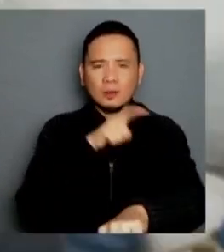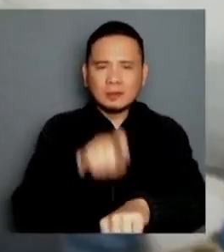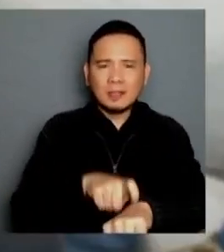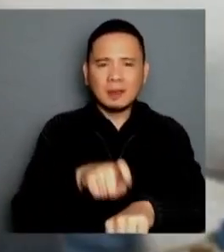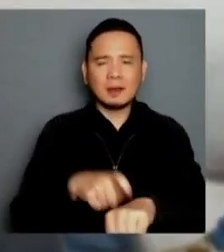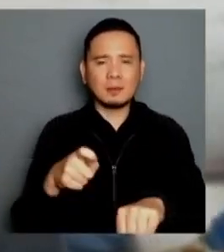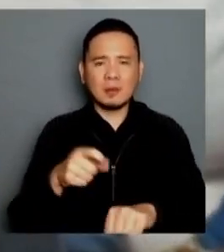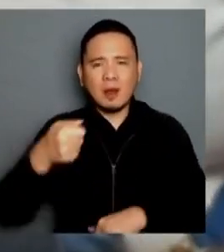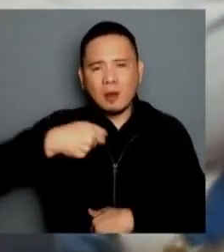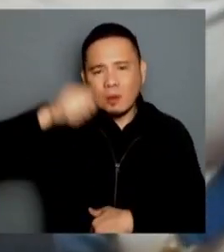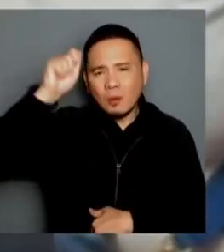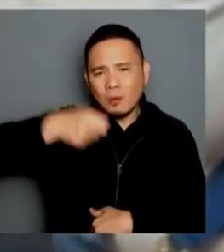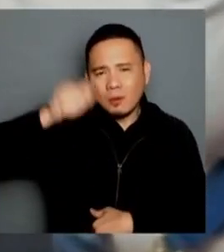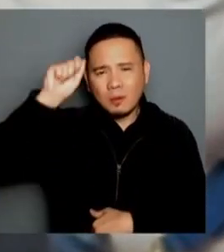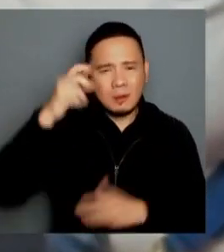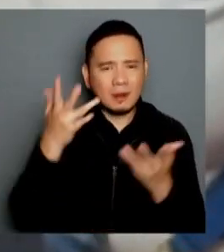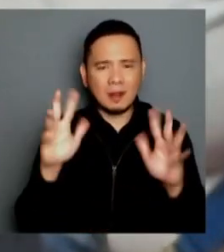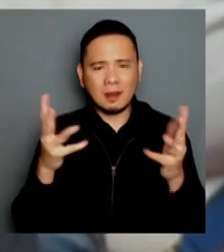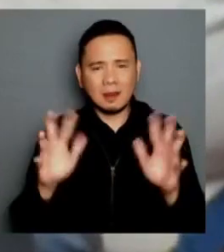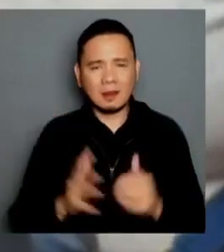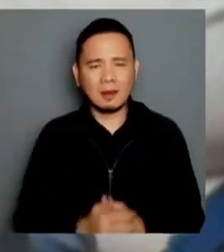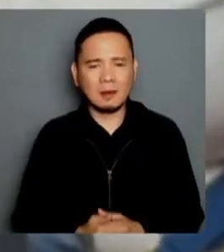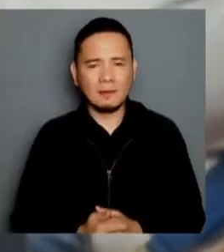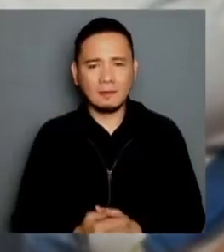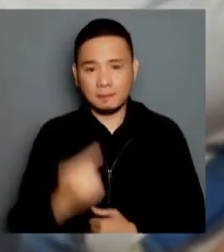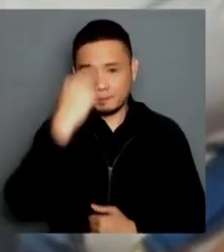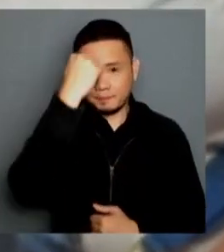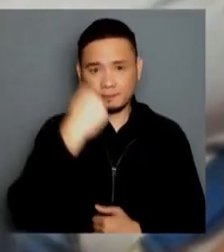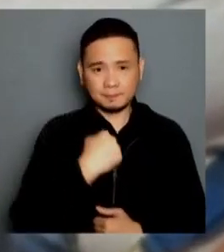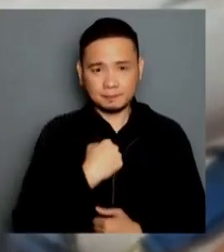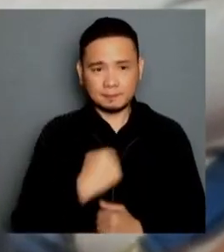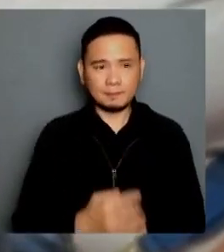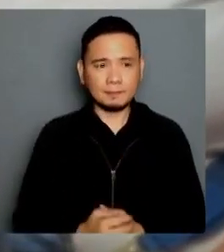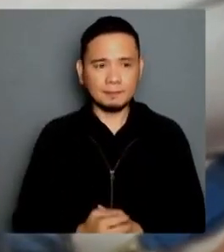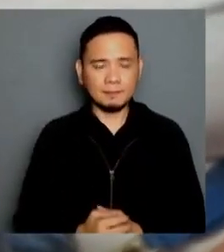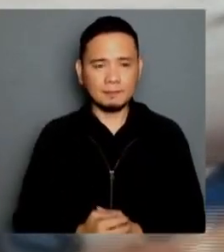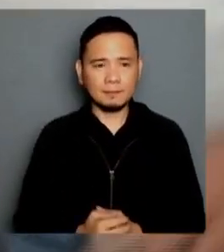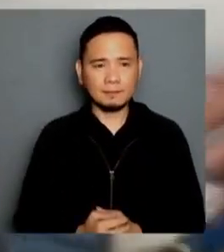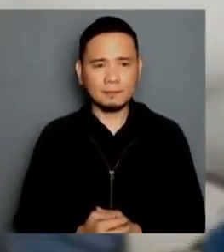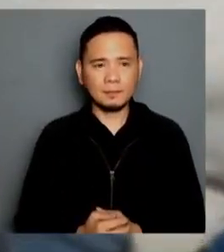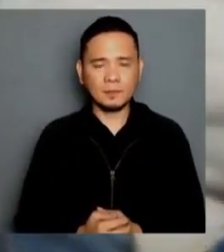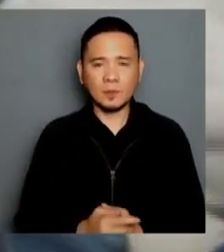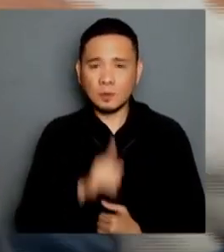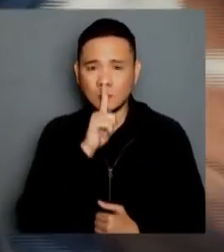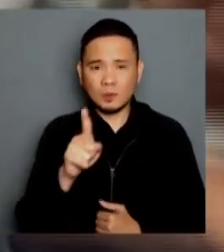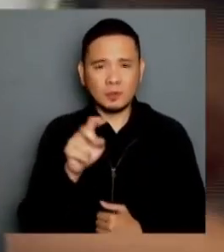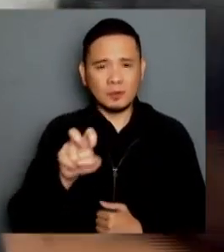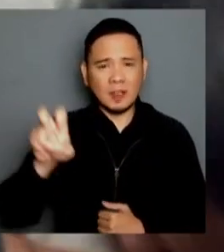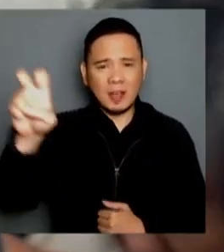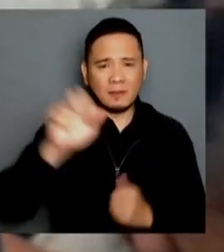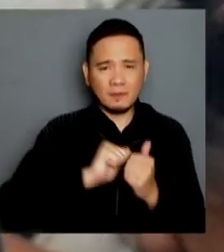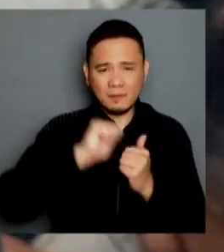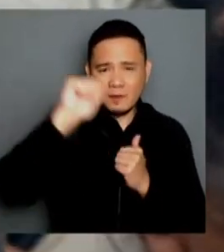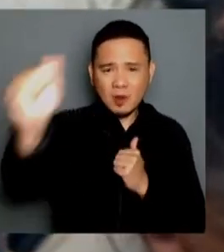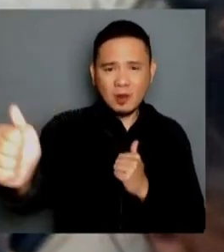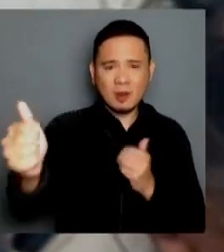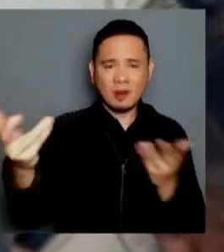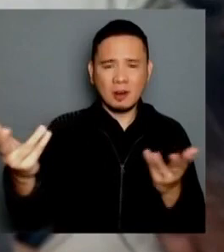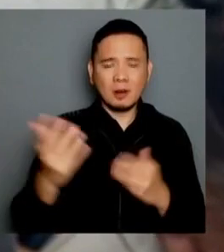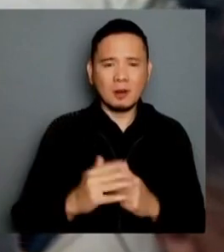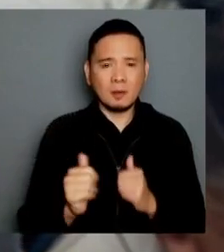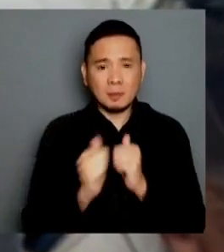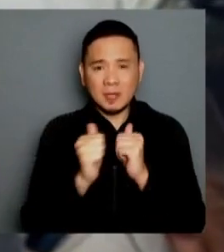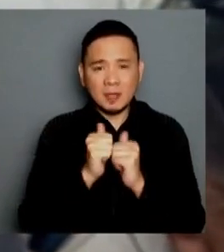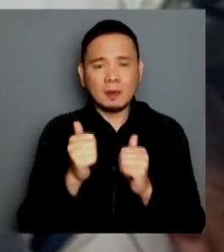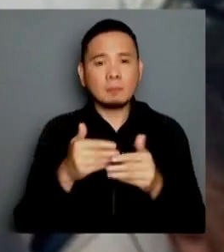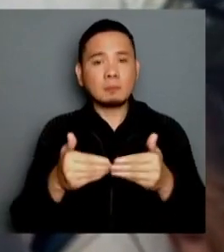wala. Ang sa akin lang, kasi malayo pa yung pinanggalingan namin, sana bago yung